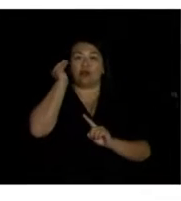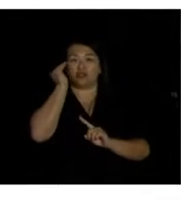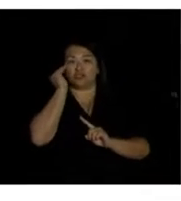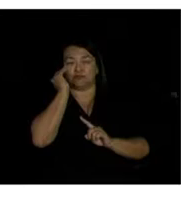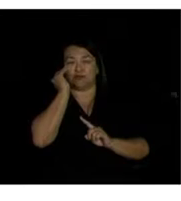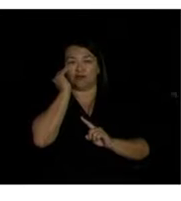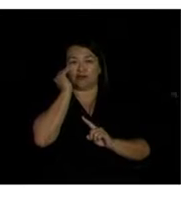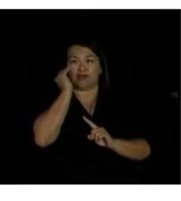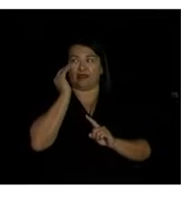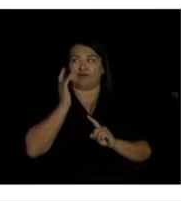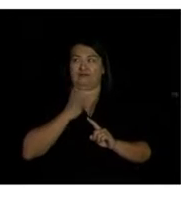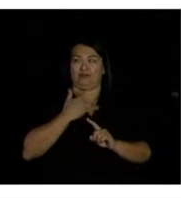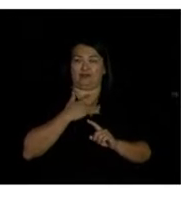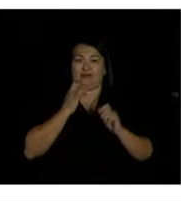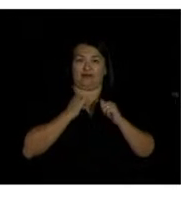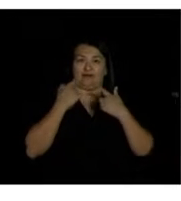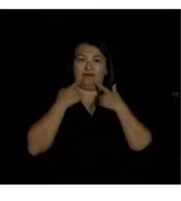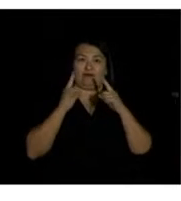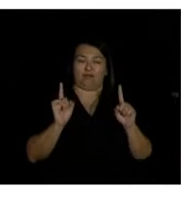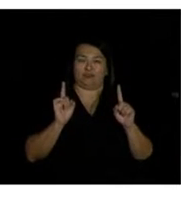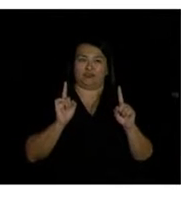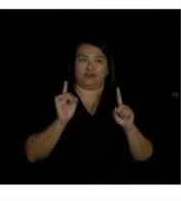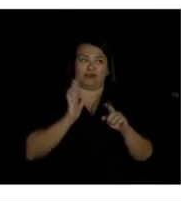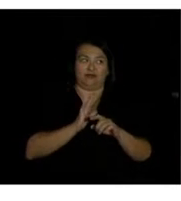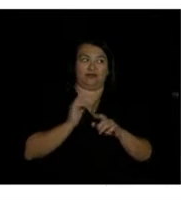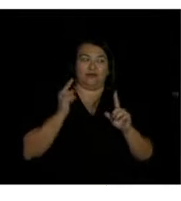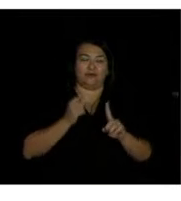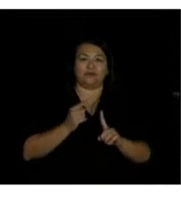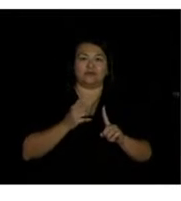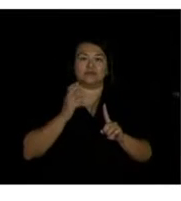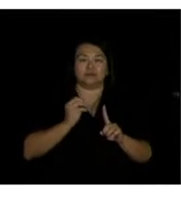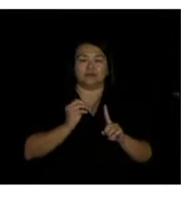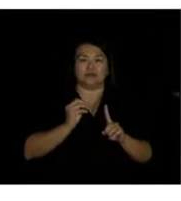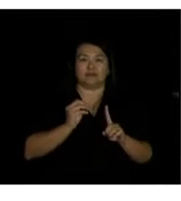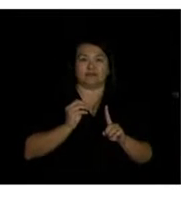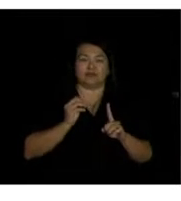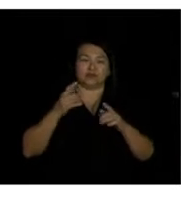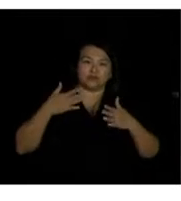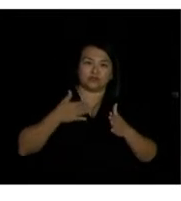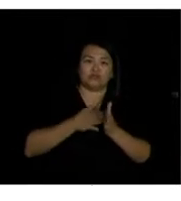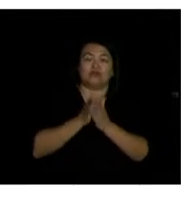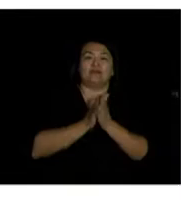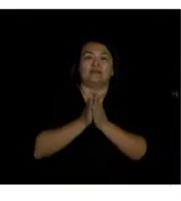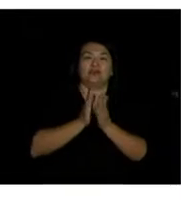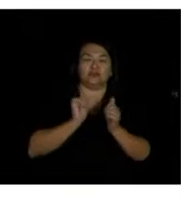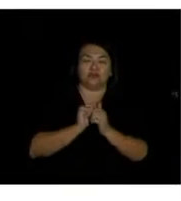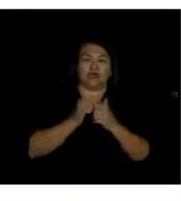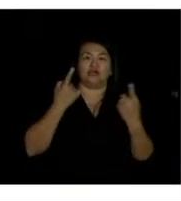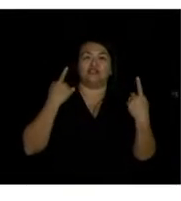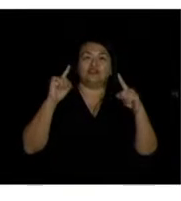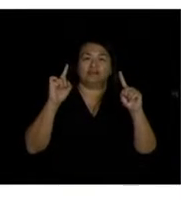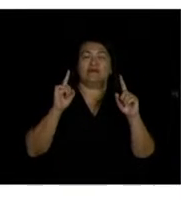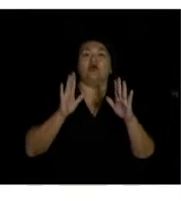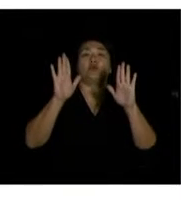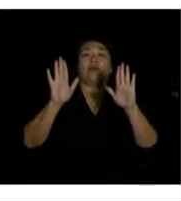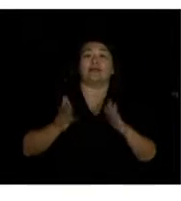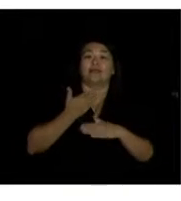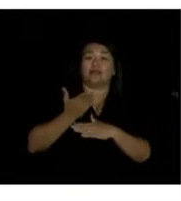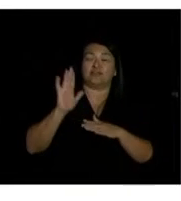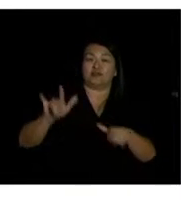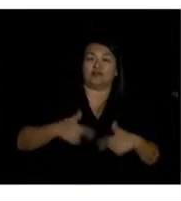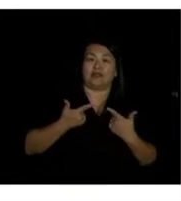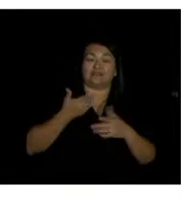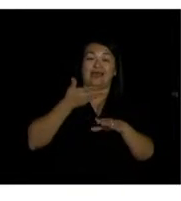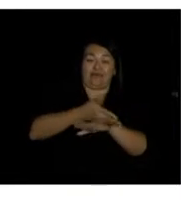and feel that they can accomplish their goals, so that they will strive to achieve great things in their lives long after they leave our